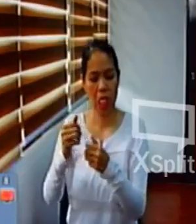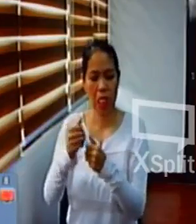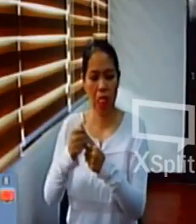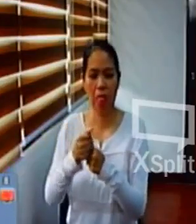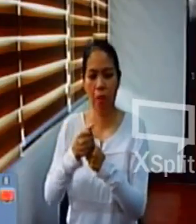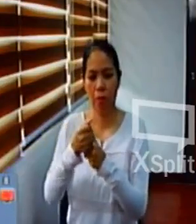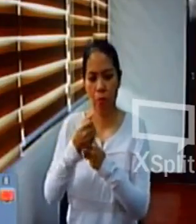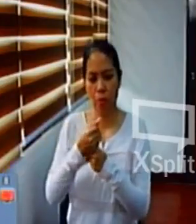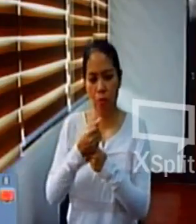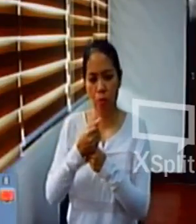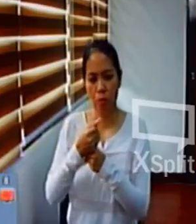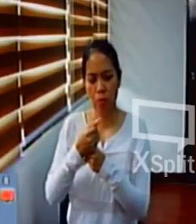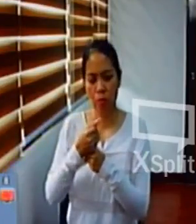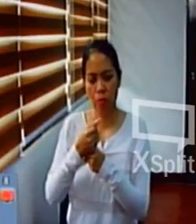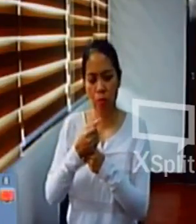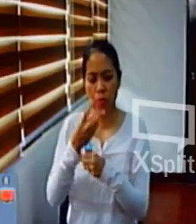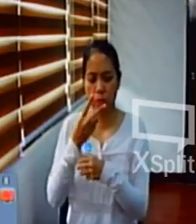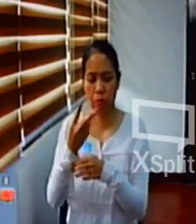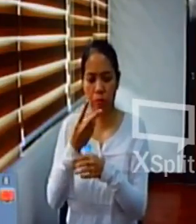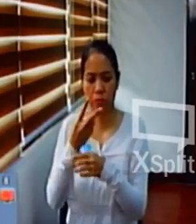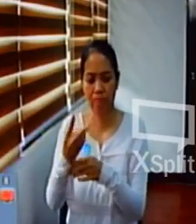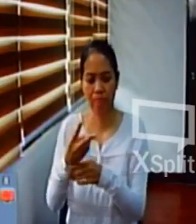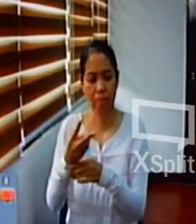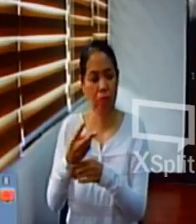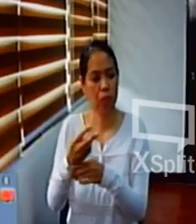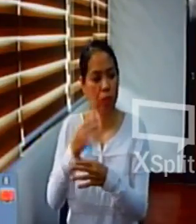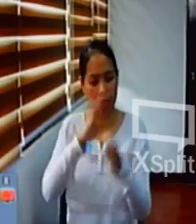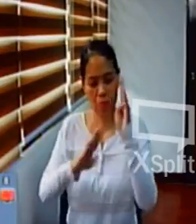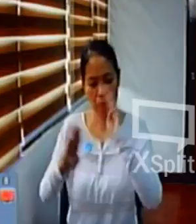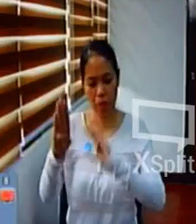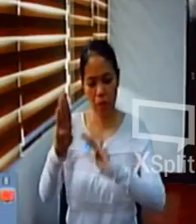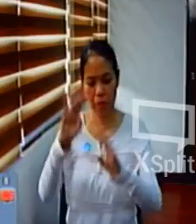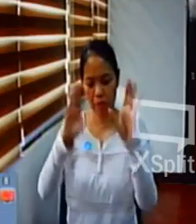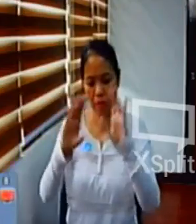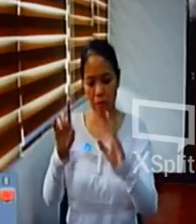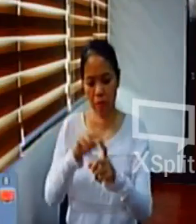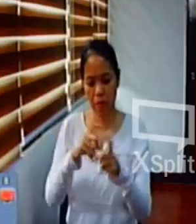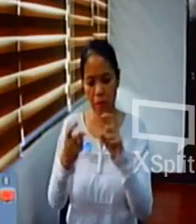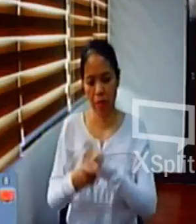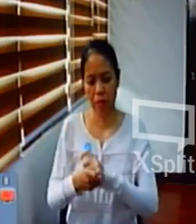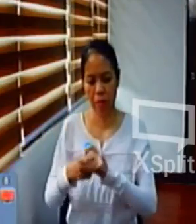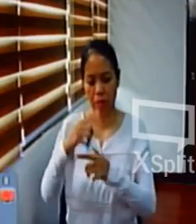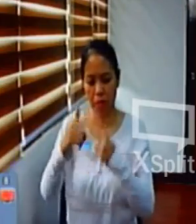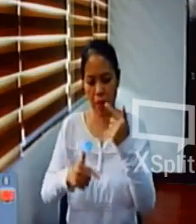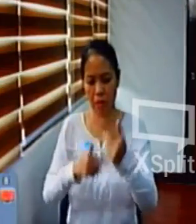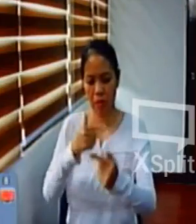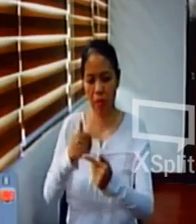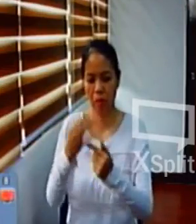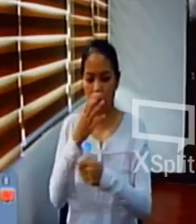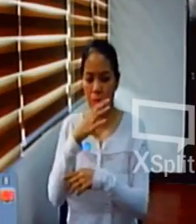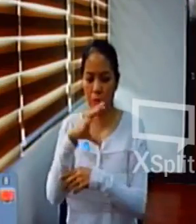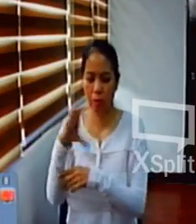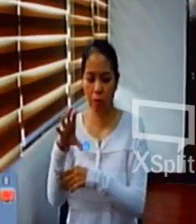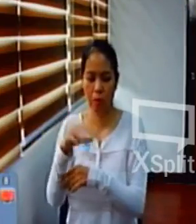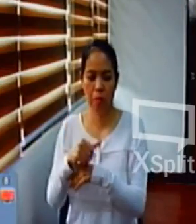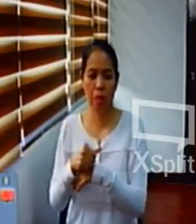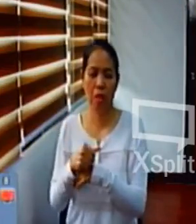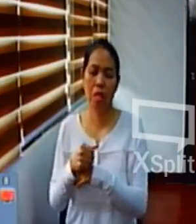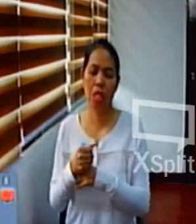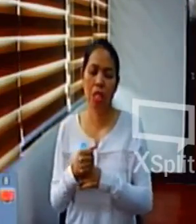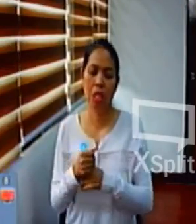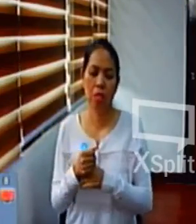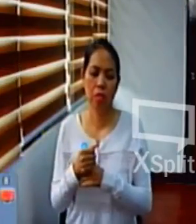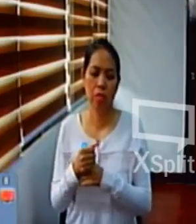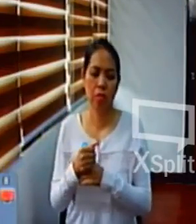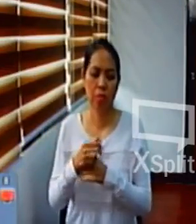change and global warming. Of course, at that time, they frequently used global warming. But as early as the